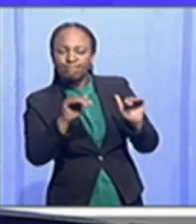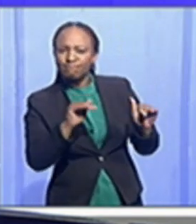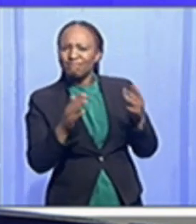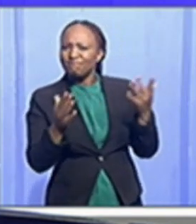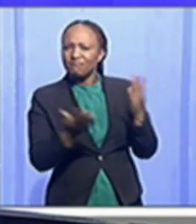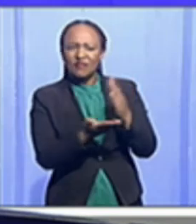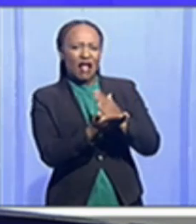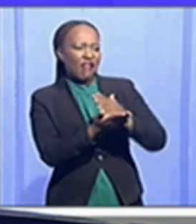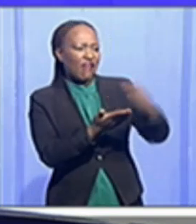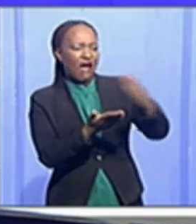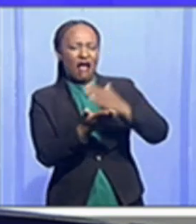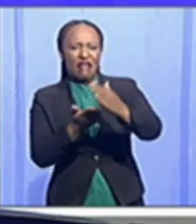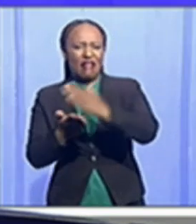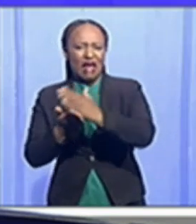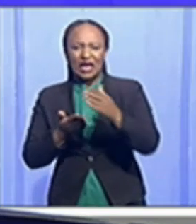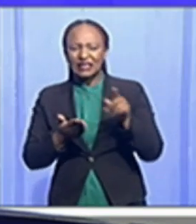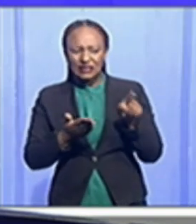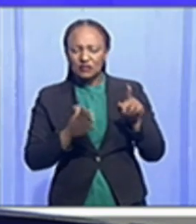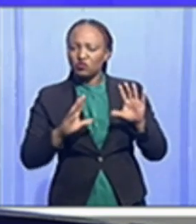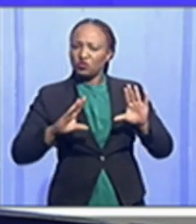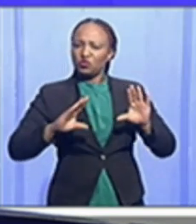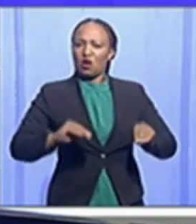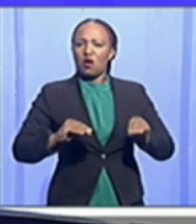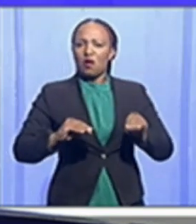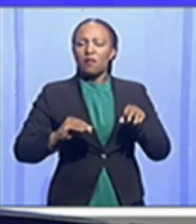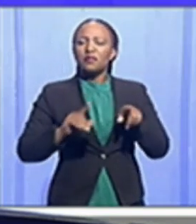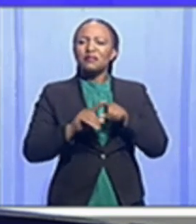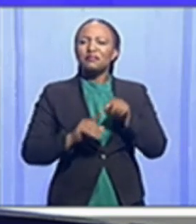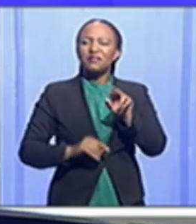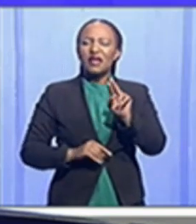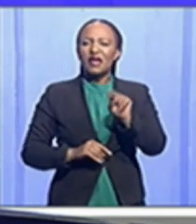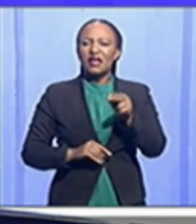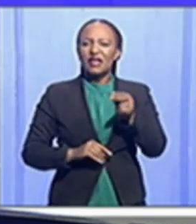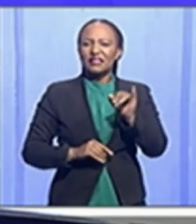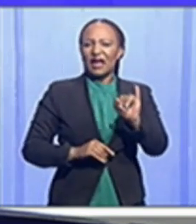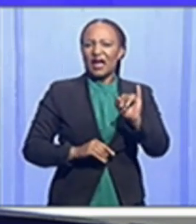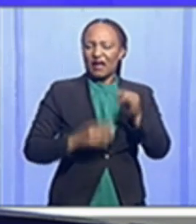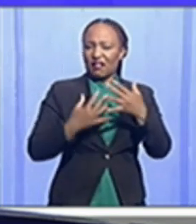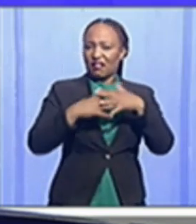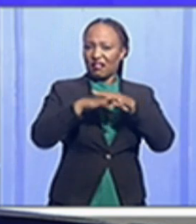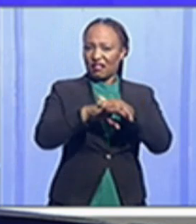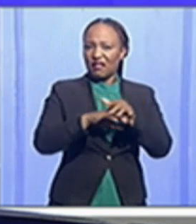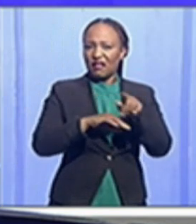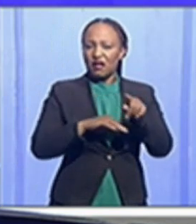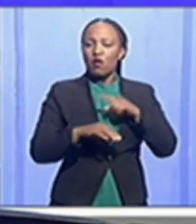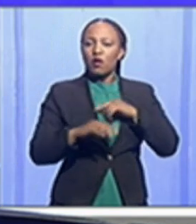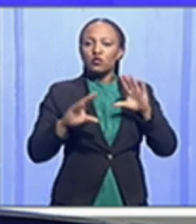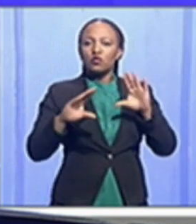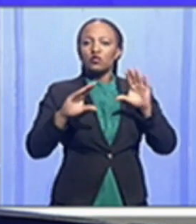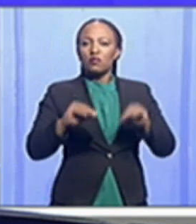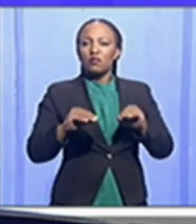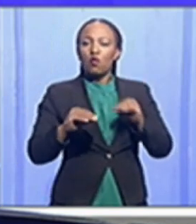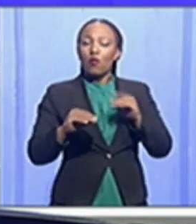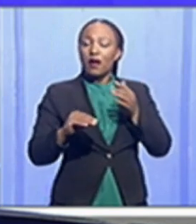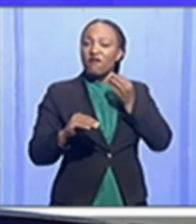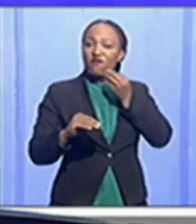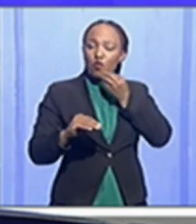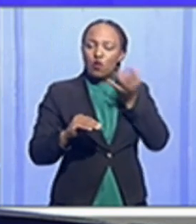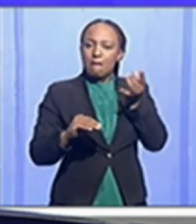bašomi ka makaleng a mantši le phetagatšo ya lenaneo la bosetšhaba la tša maphelo goba NHI go fediša theko ya godimo ya